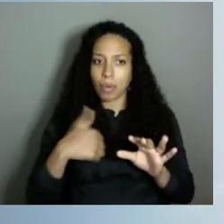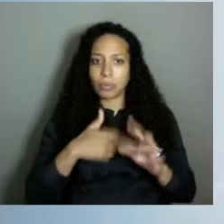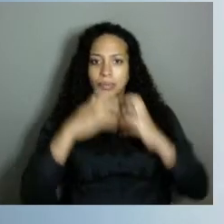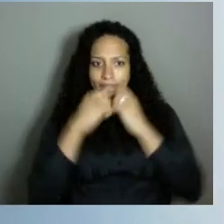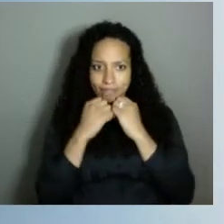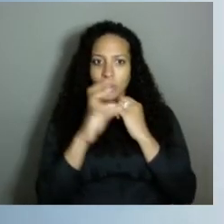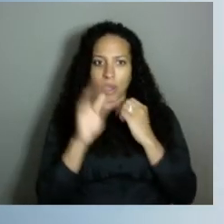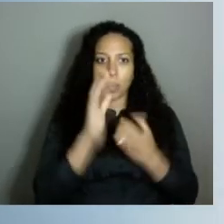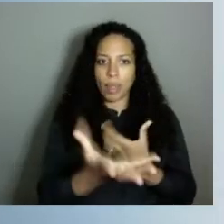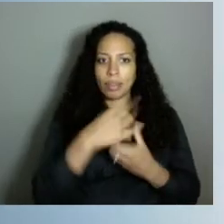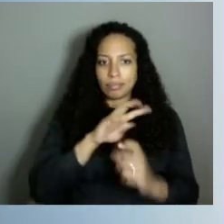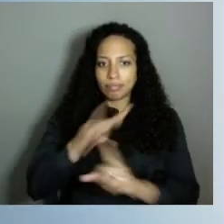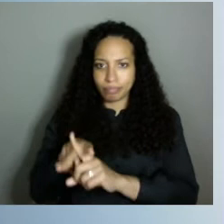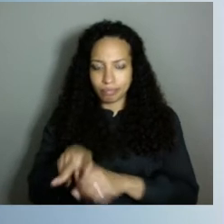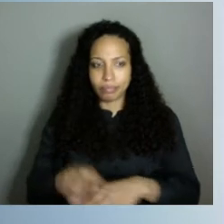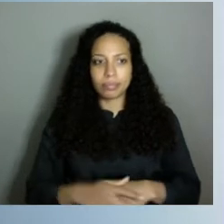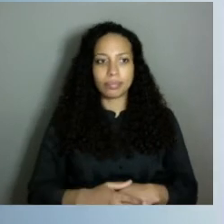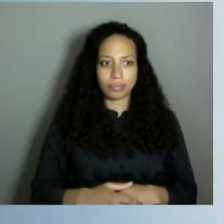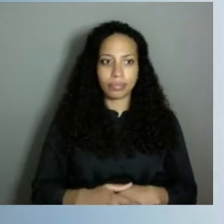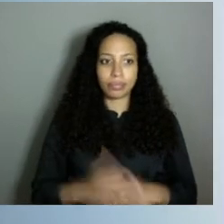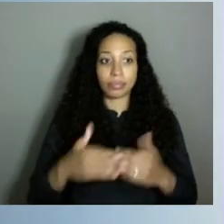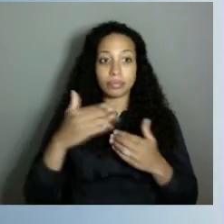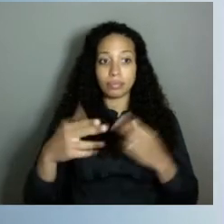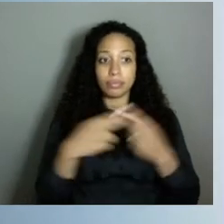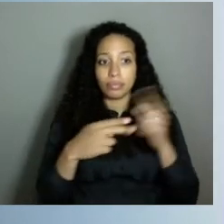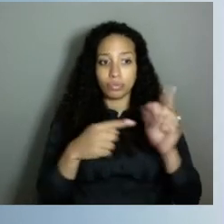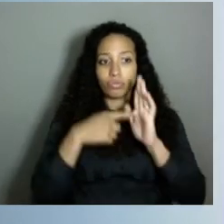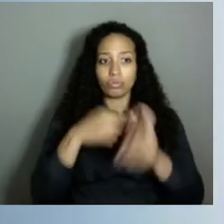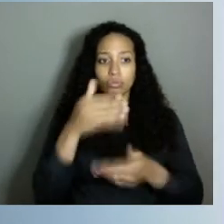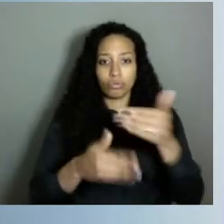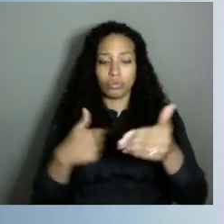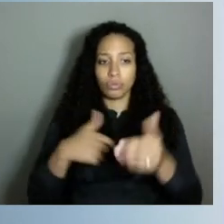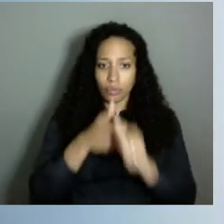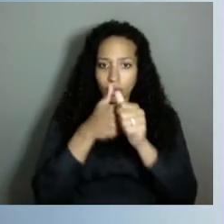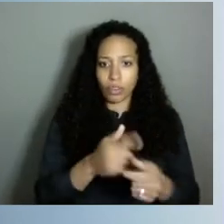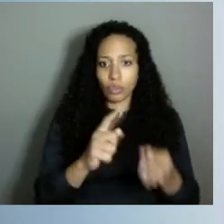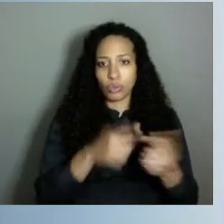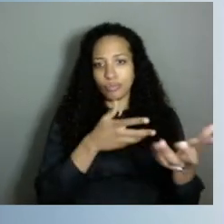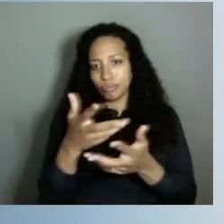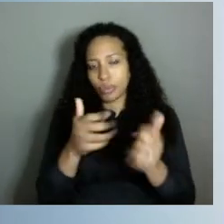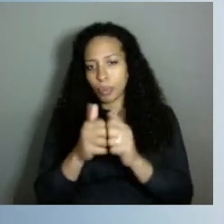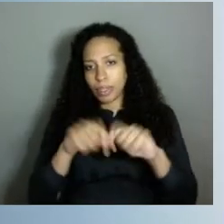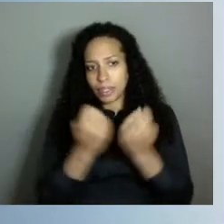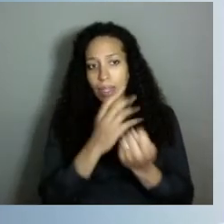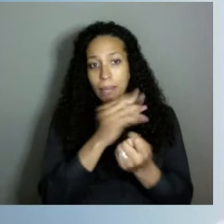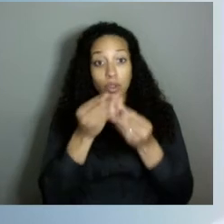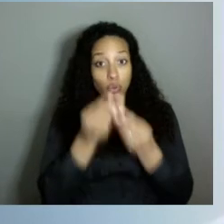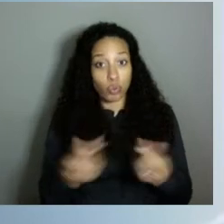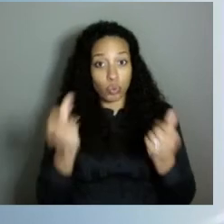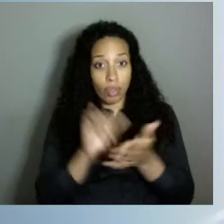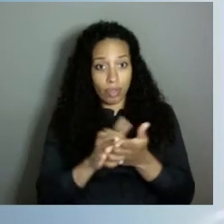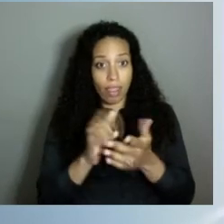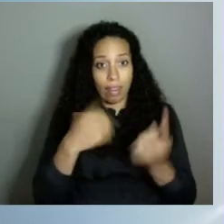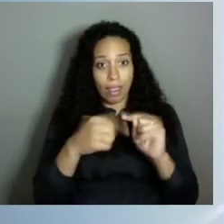So as we go to this next slide, what we're showing here is the process we follow in engaging the team and the solutions that came out of them. In this case,